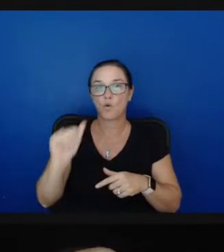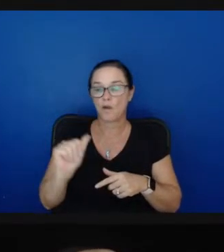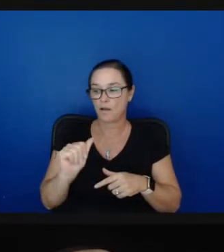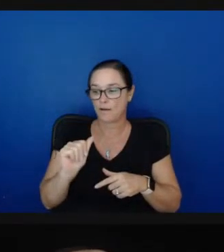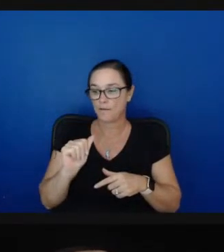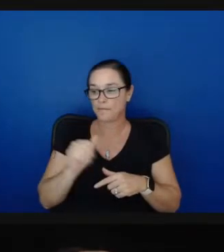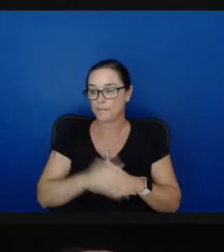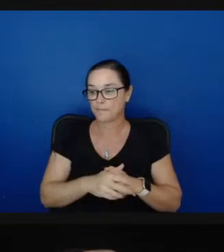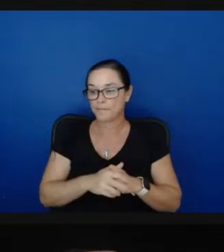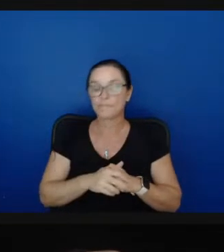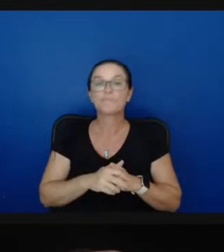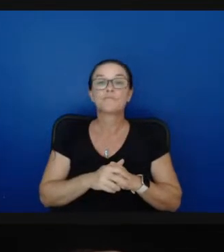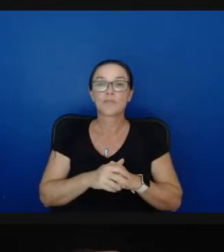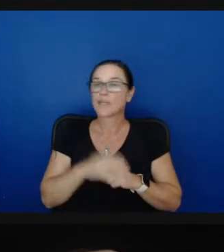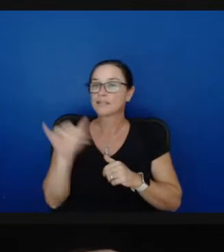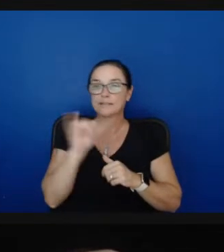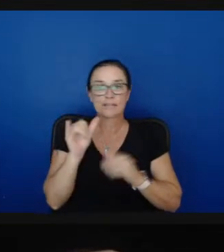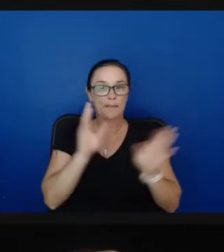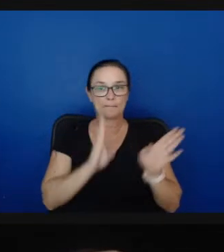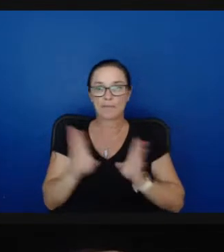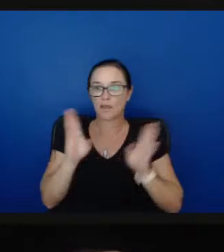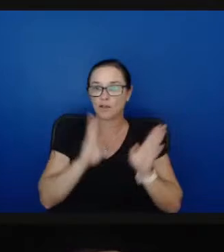same pattern right there.